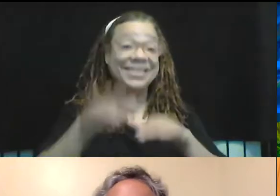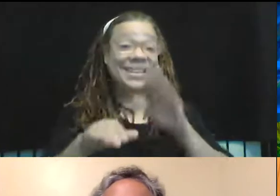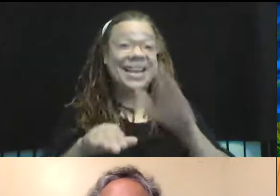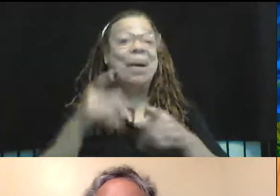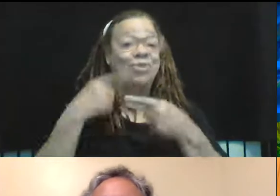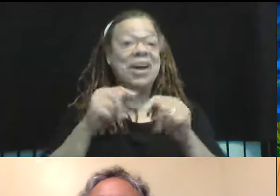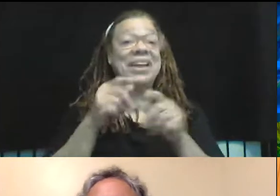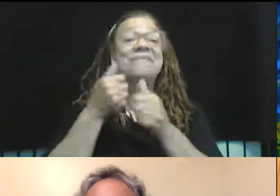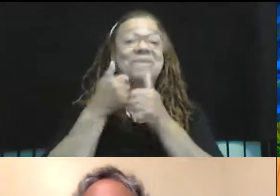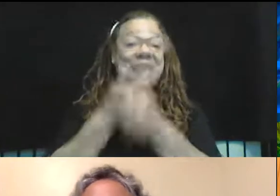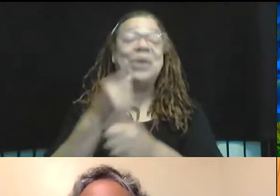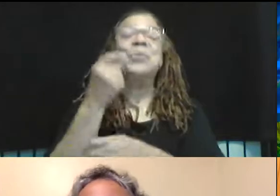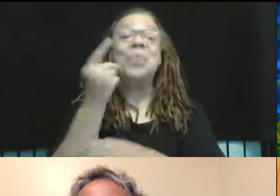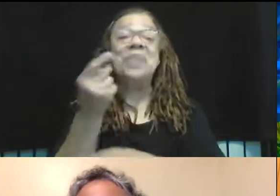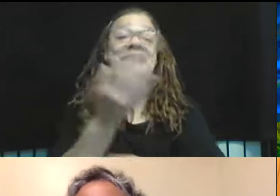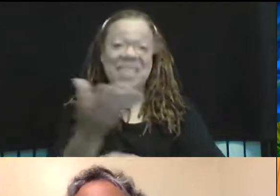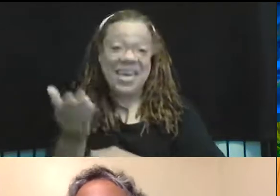thing, which is so hard for me.